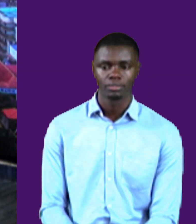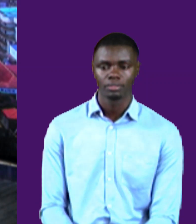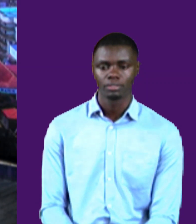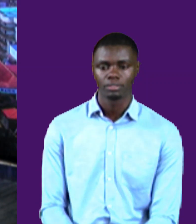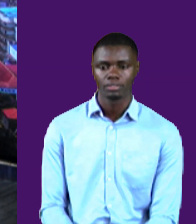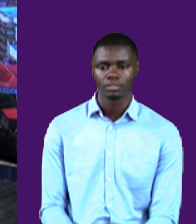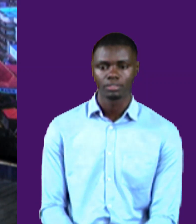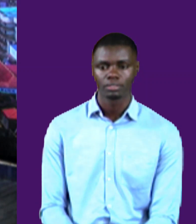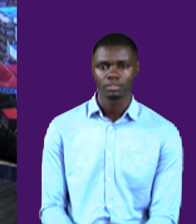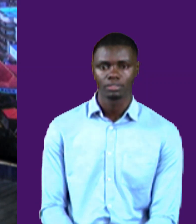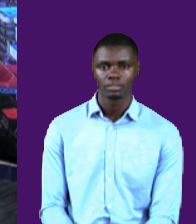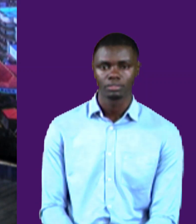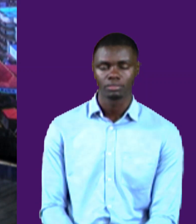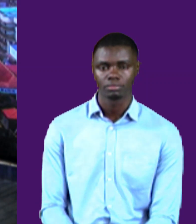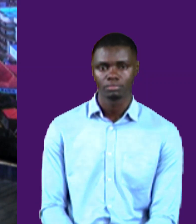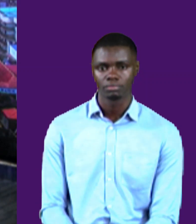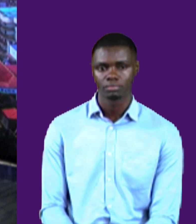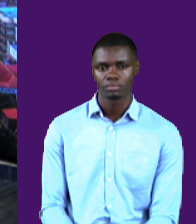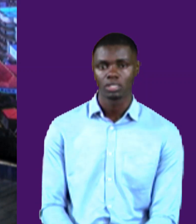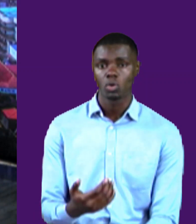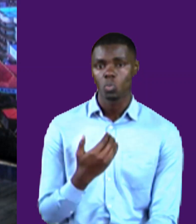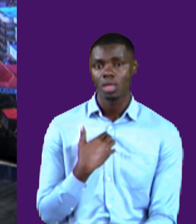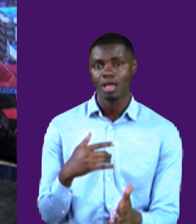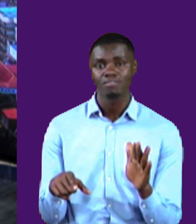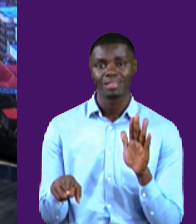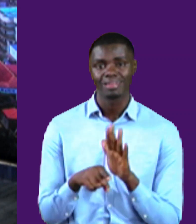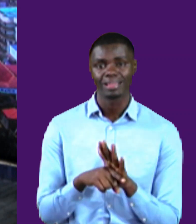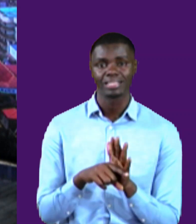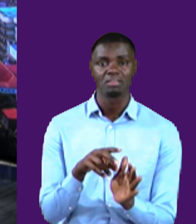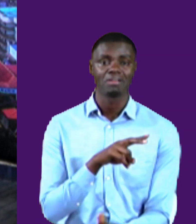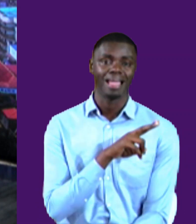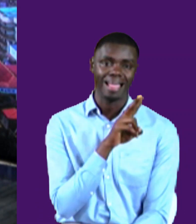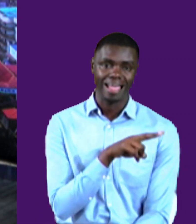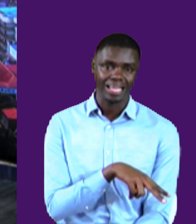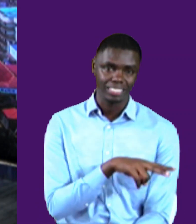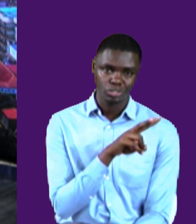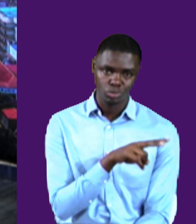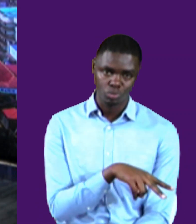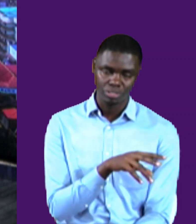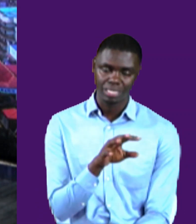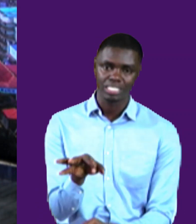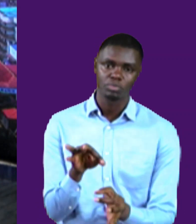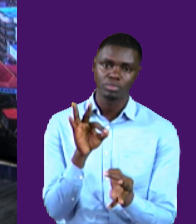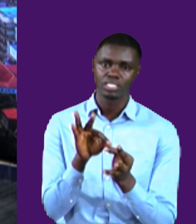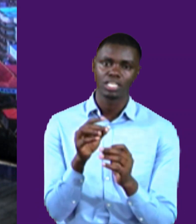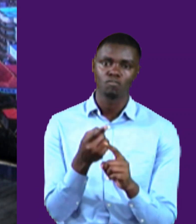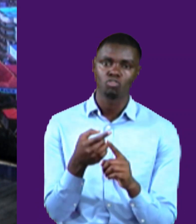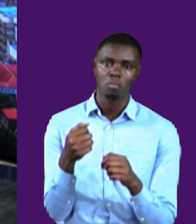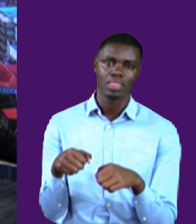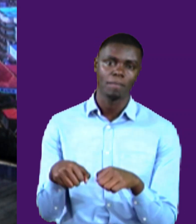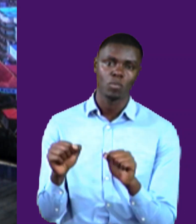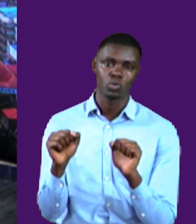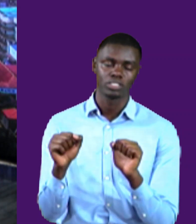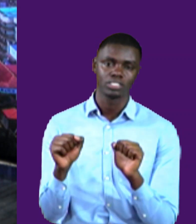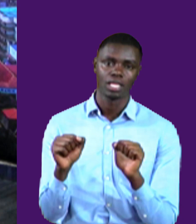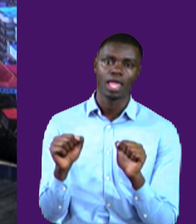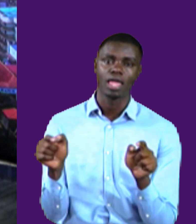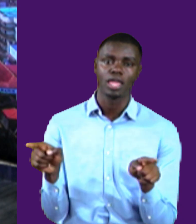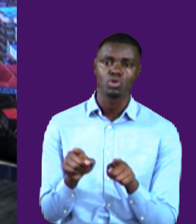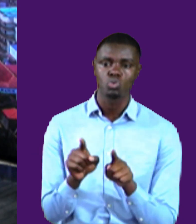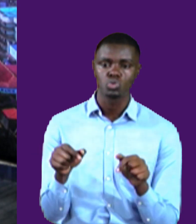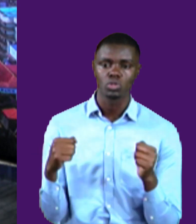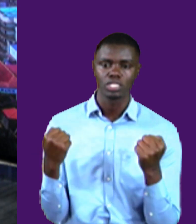there's that negative attitude, and especially from the employers and even